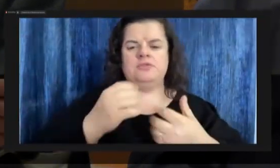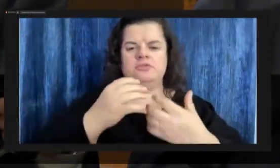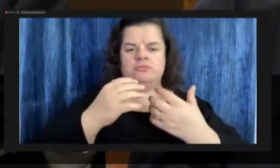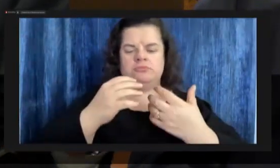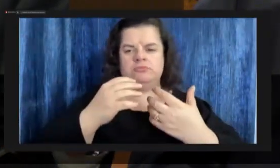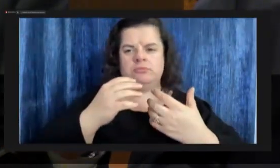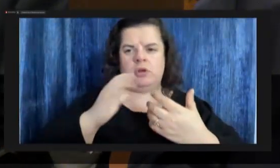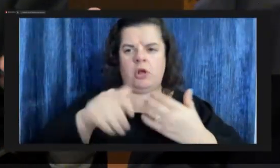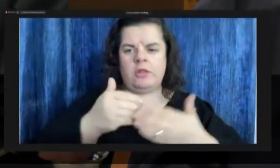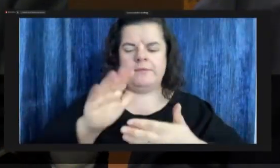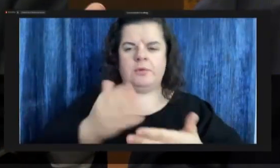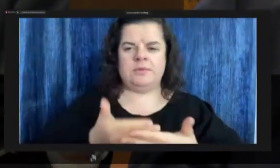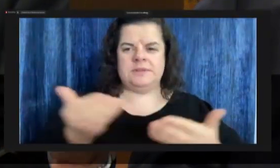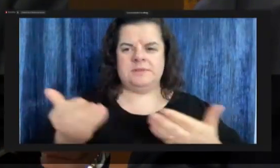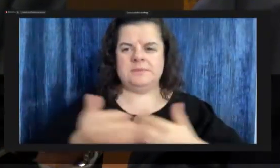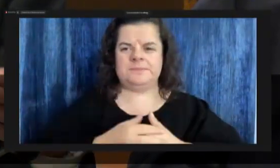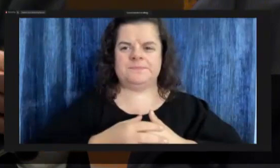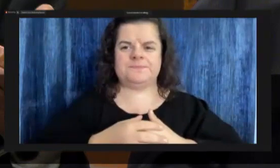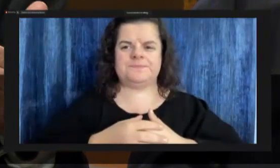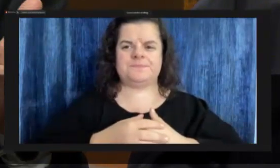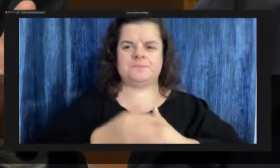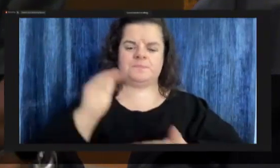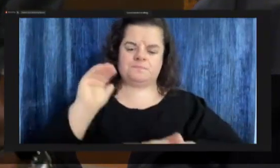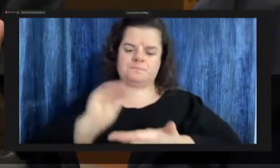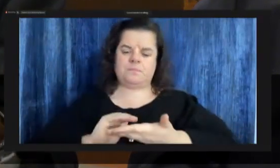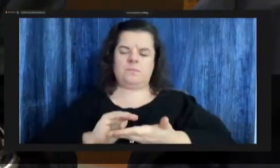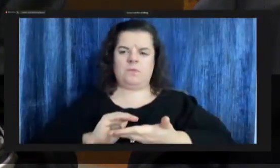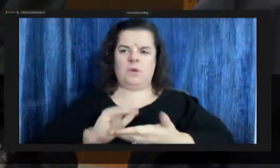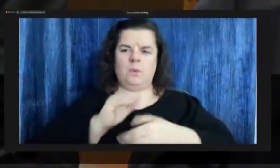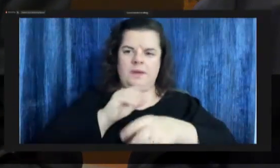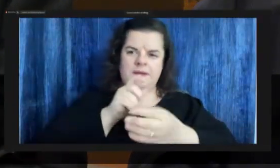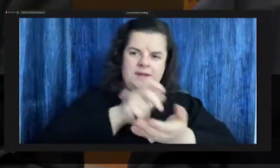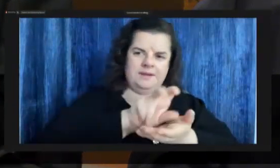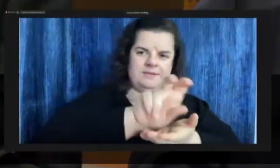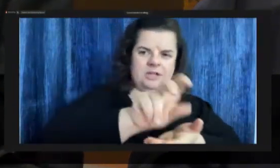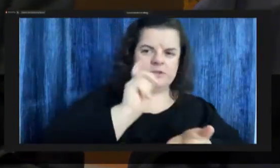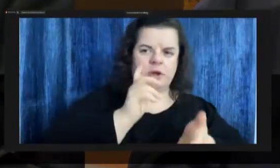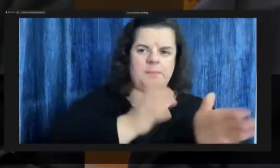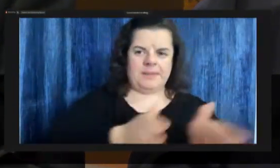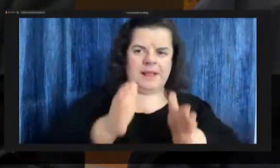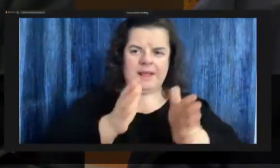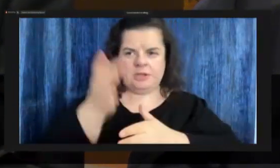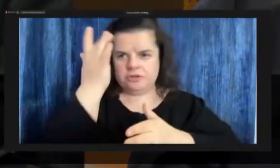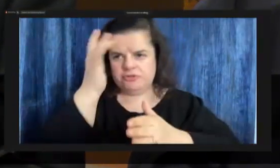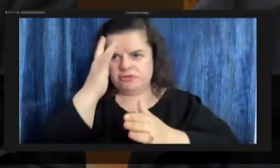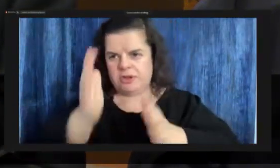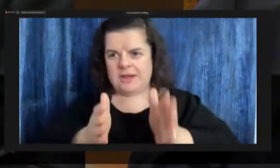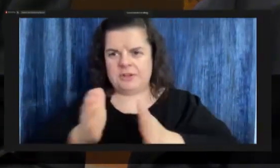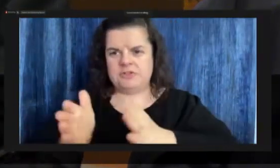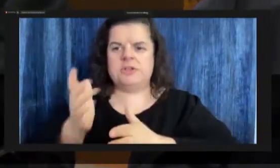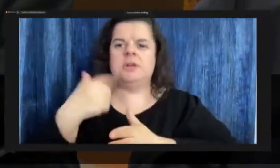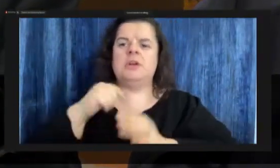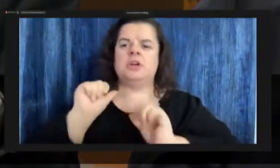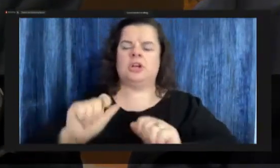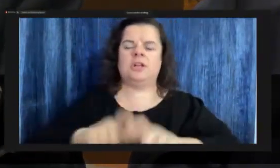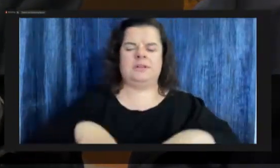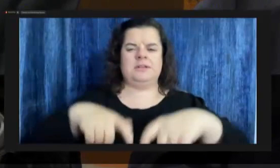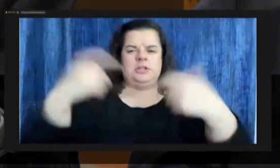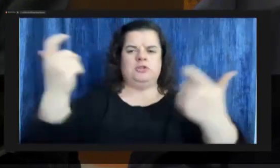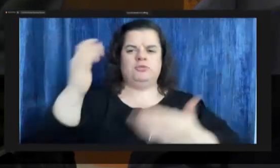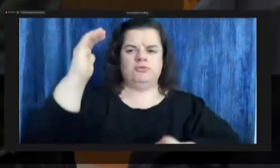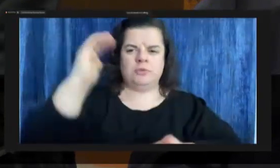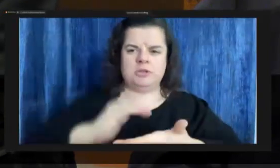So minimal investment, planning and strategy could significantly reduce our